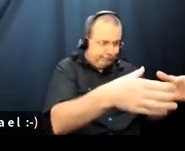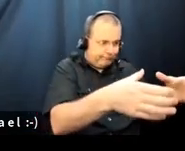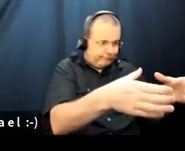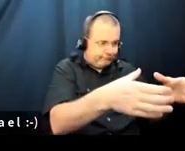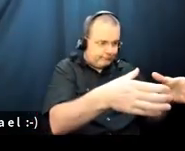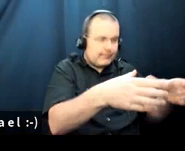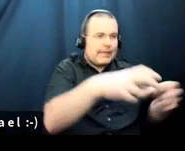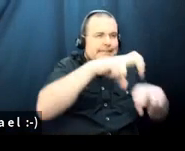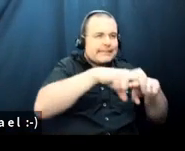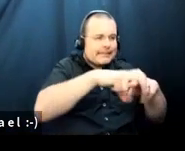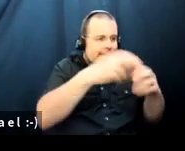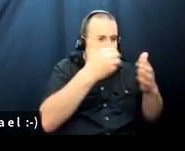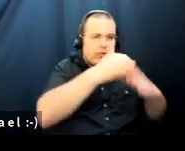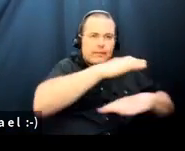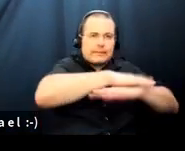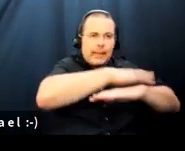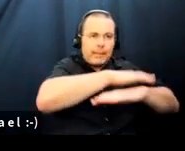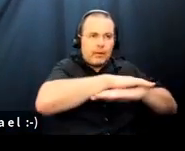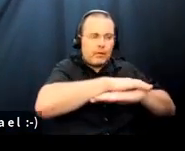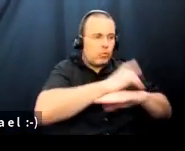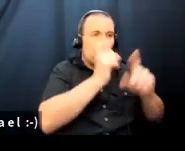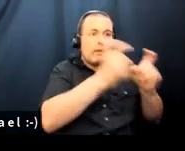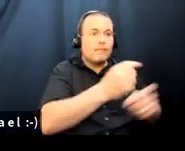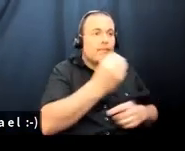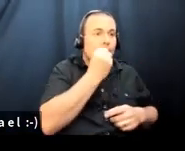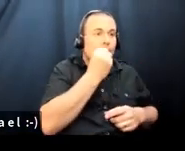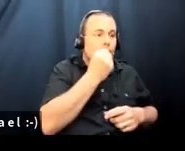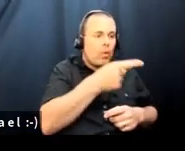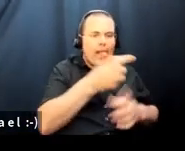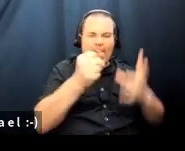seat by the table, and you give them food, and what do? They squish up